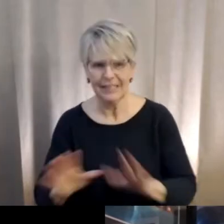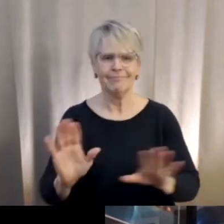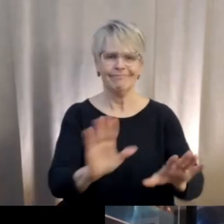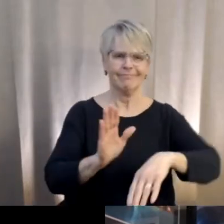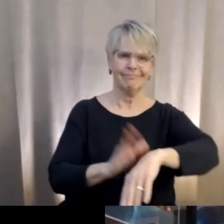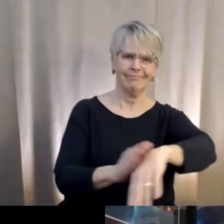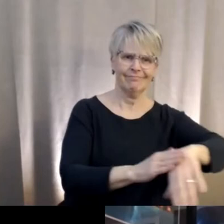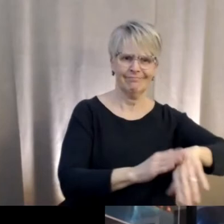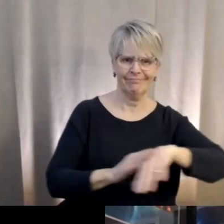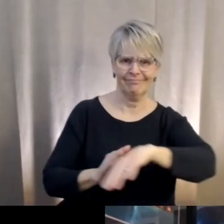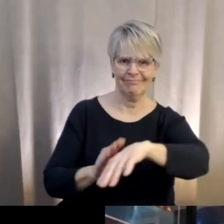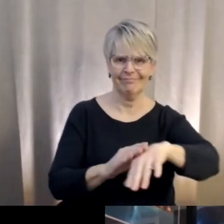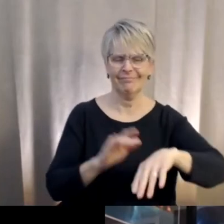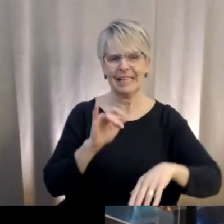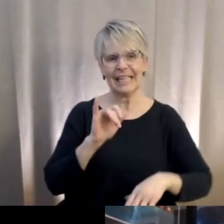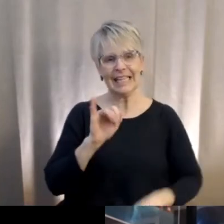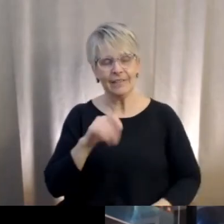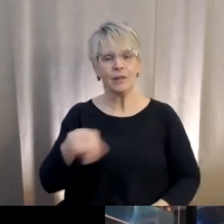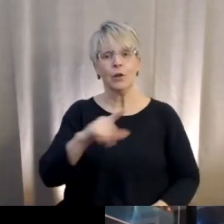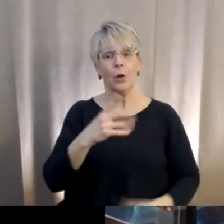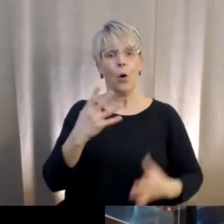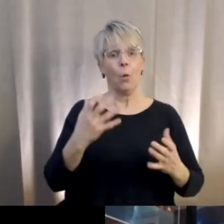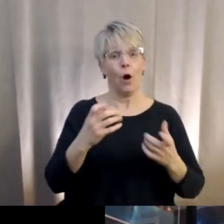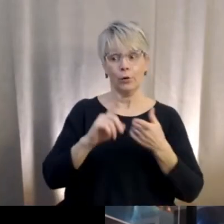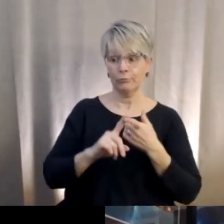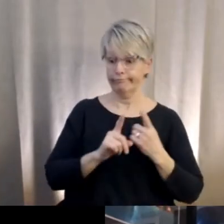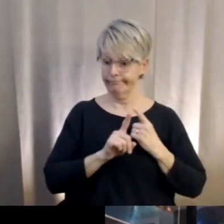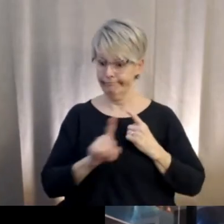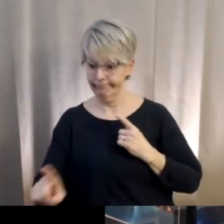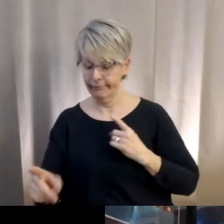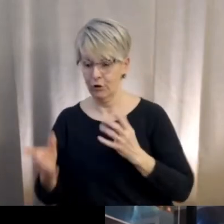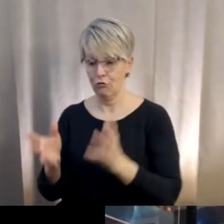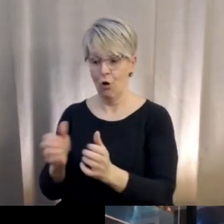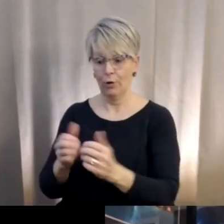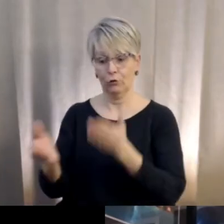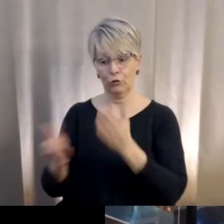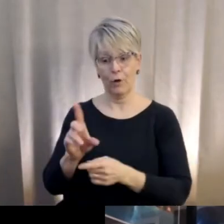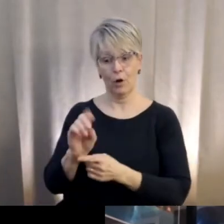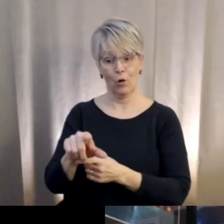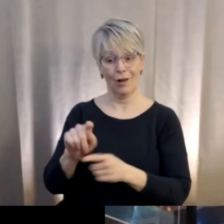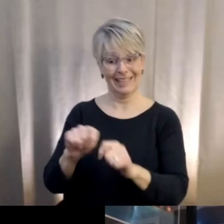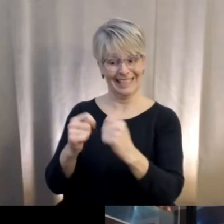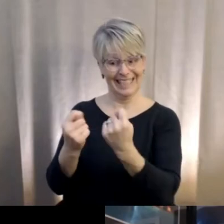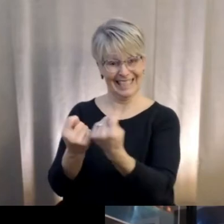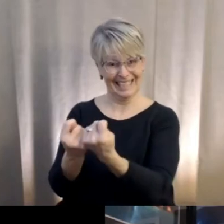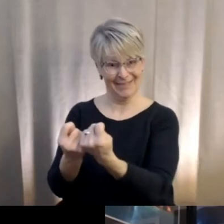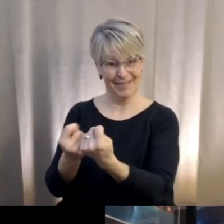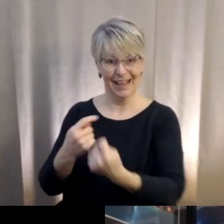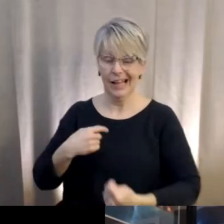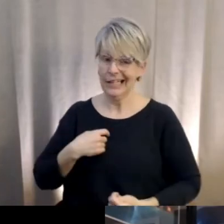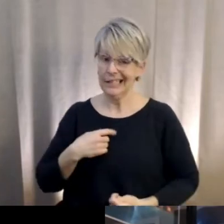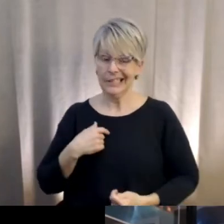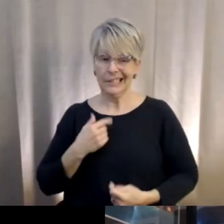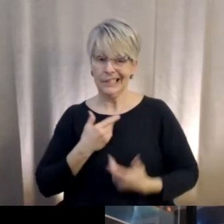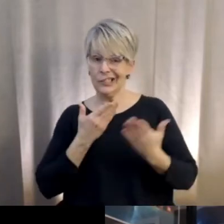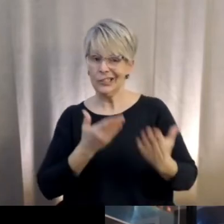try to, like, if you feel compelled to go and see a service dog team, which I kind of almost suggest you kind of